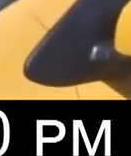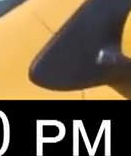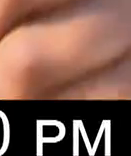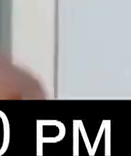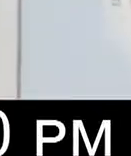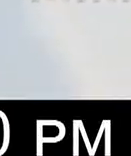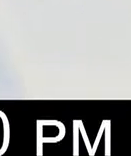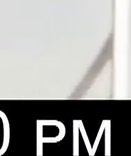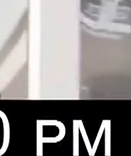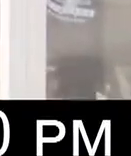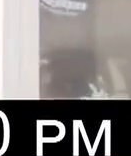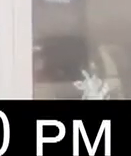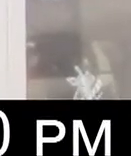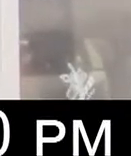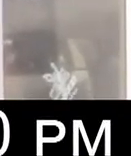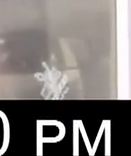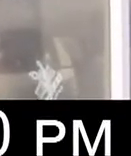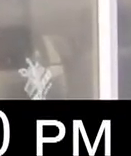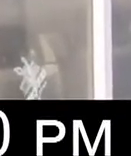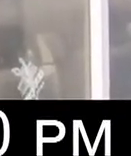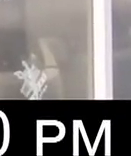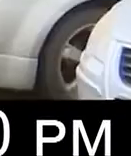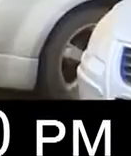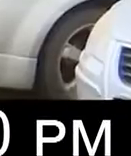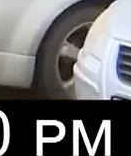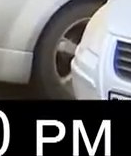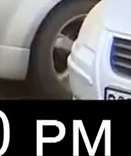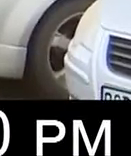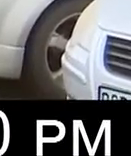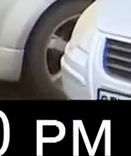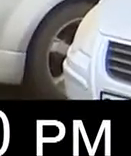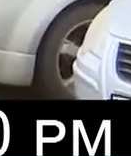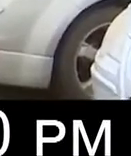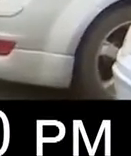doing a job that some people do every day.